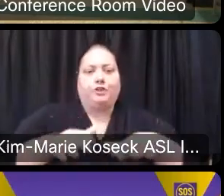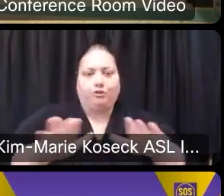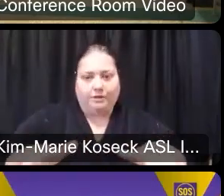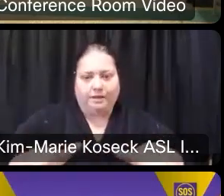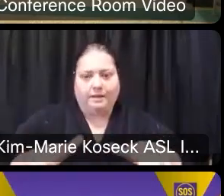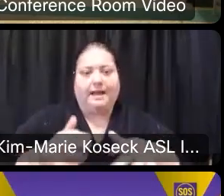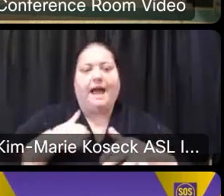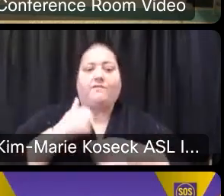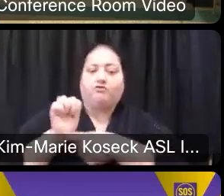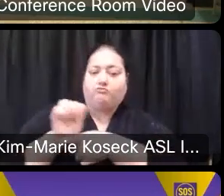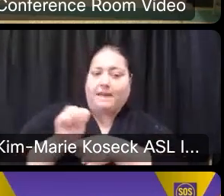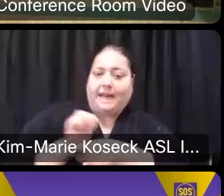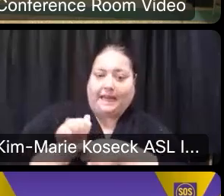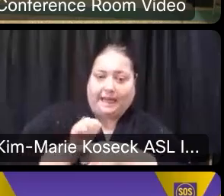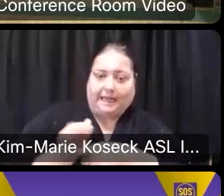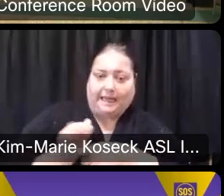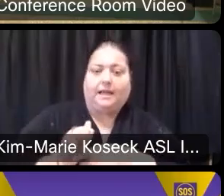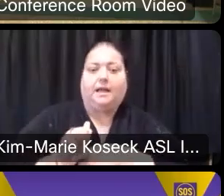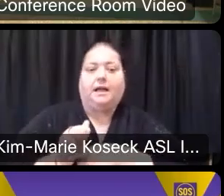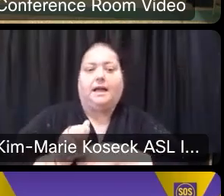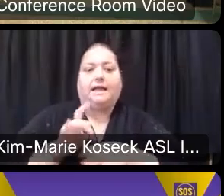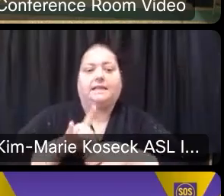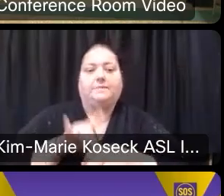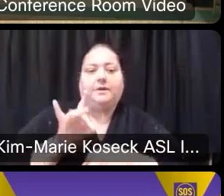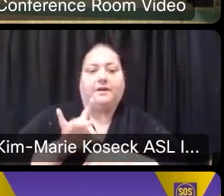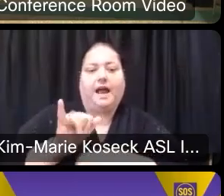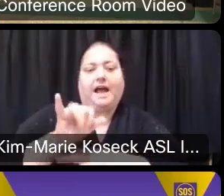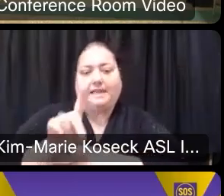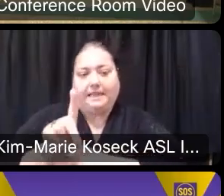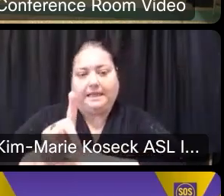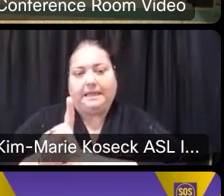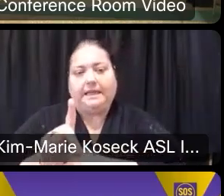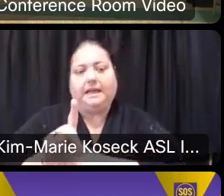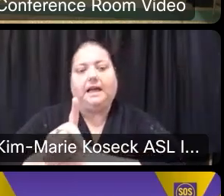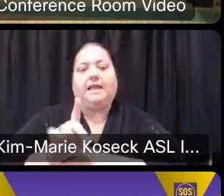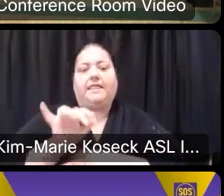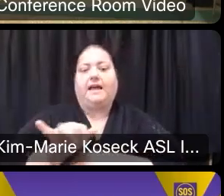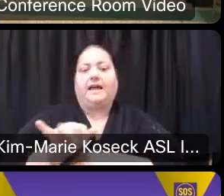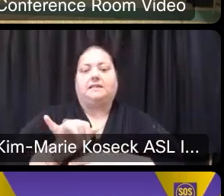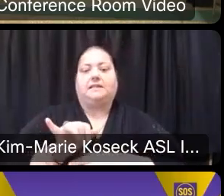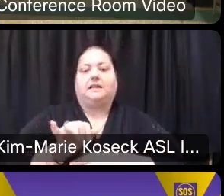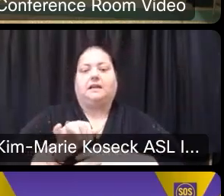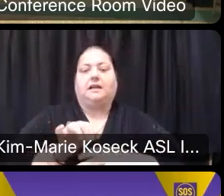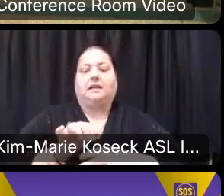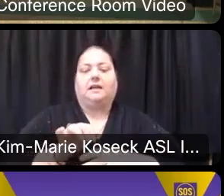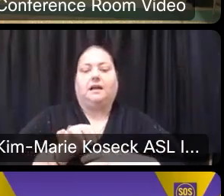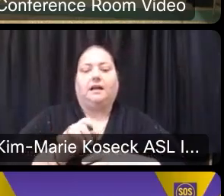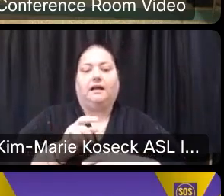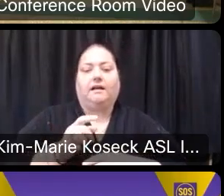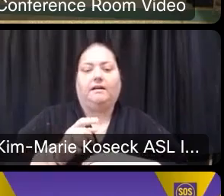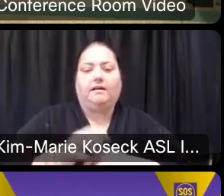have had training both in Spirit ID, which is an evidence-based practice, building